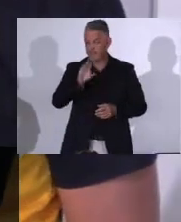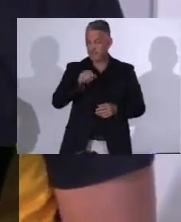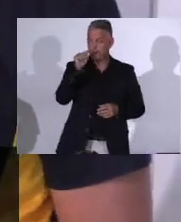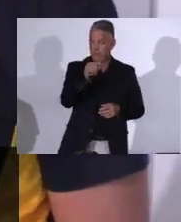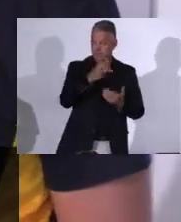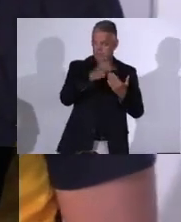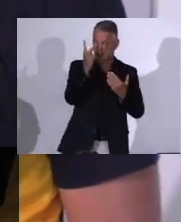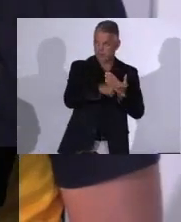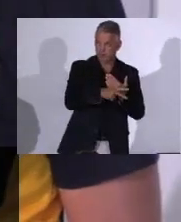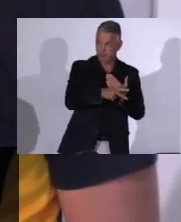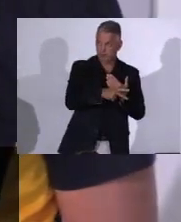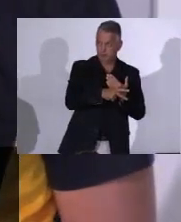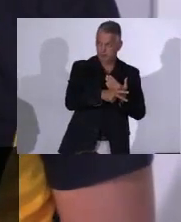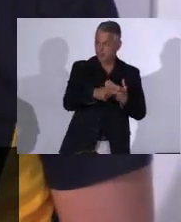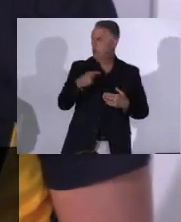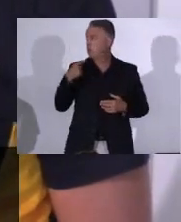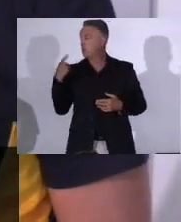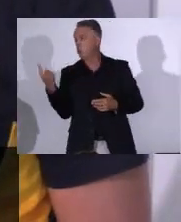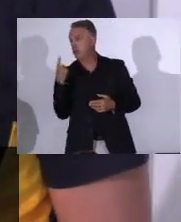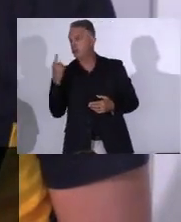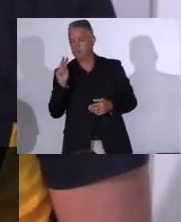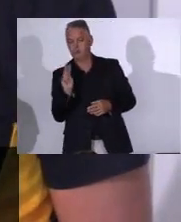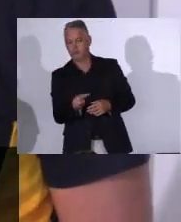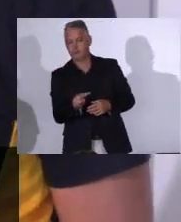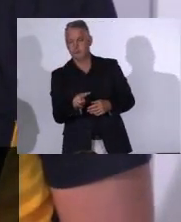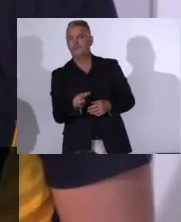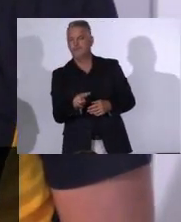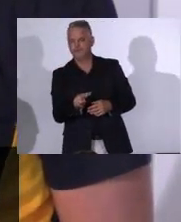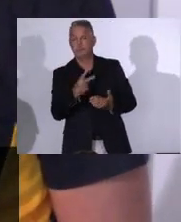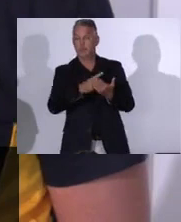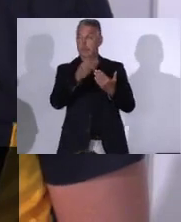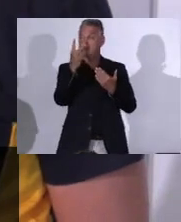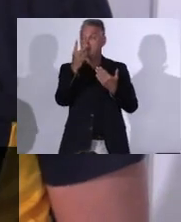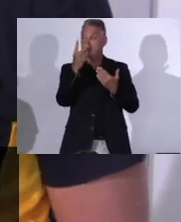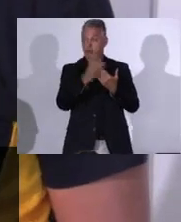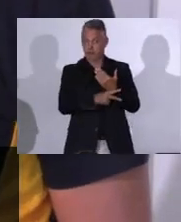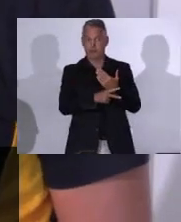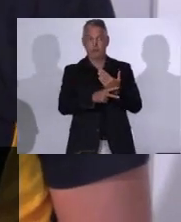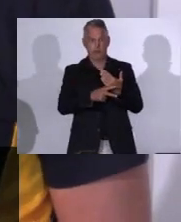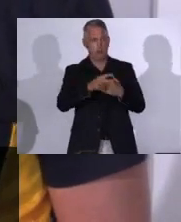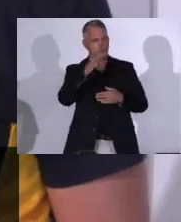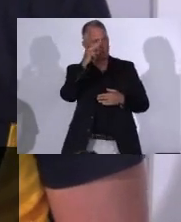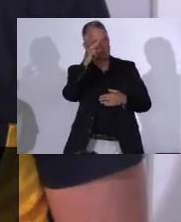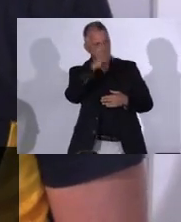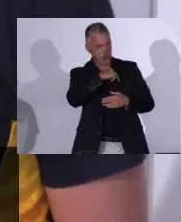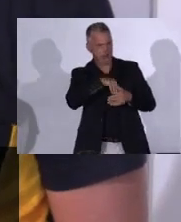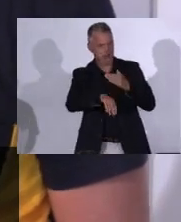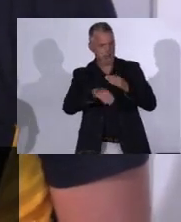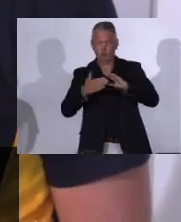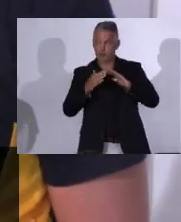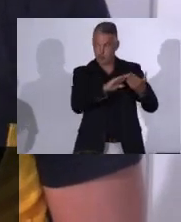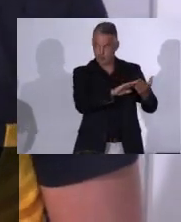what we also really came to realise is that program was targeting the youth within our community, but there was definitely a gap